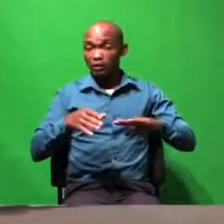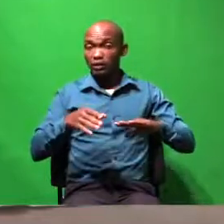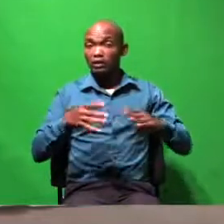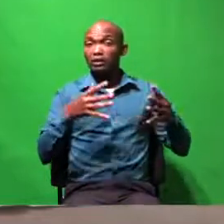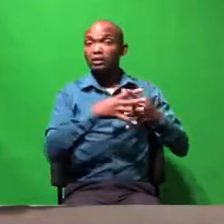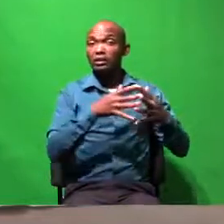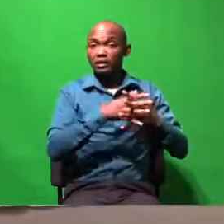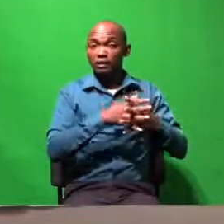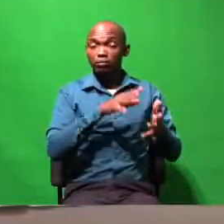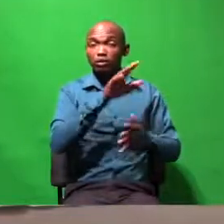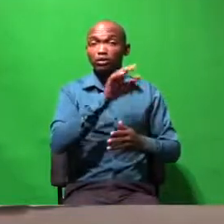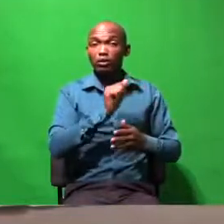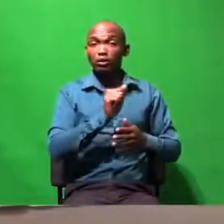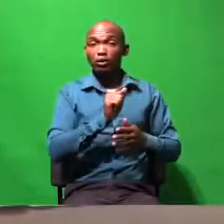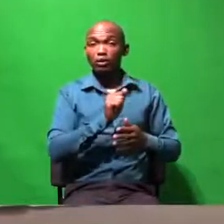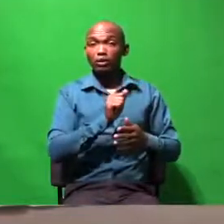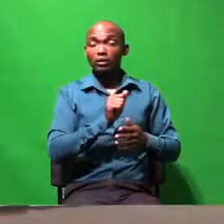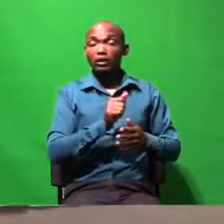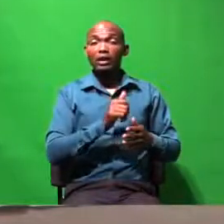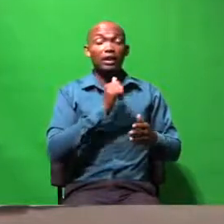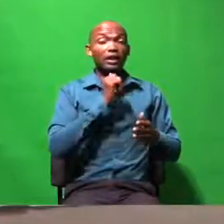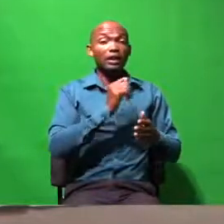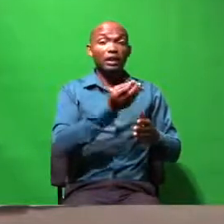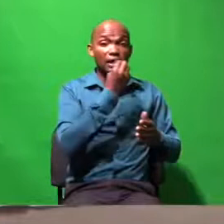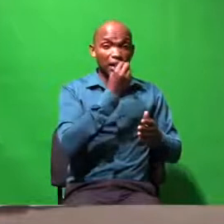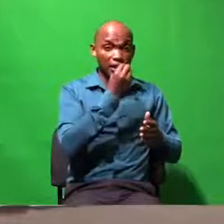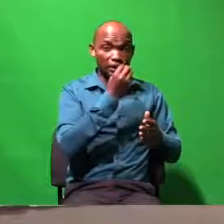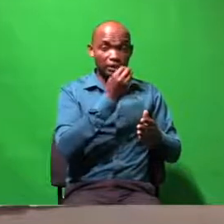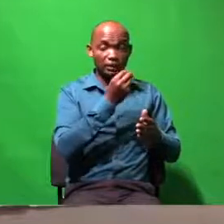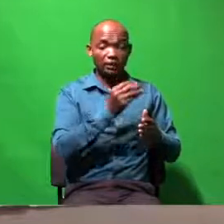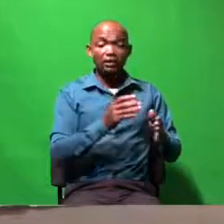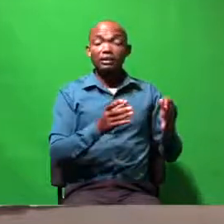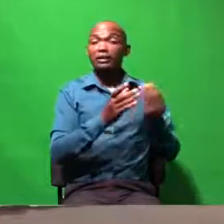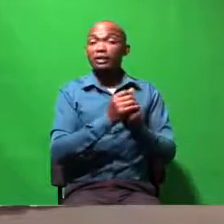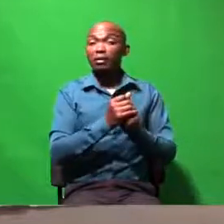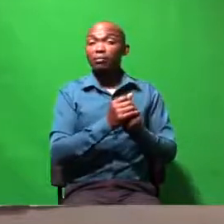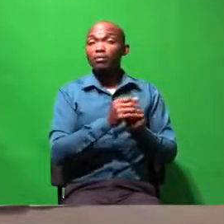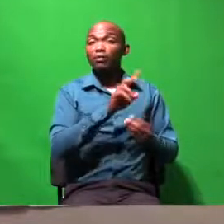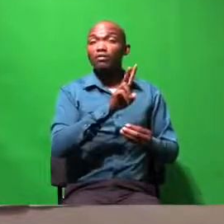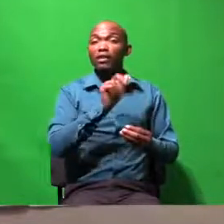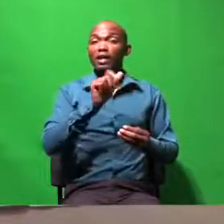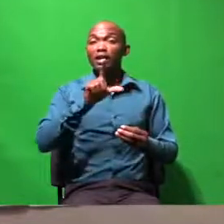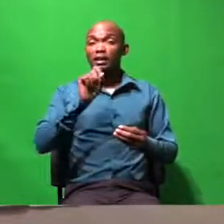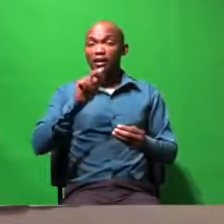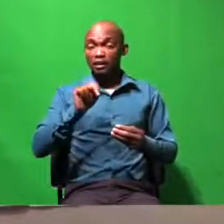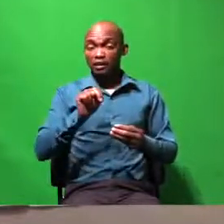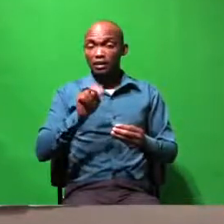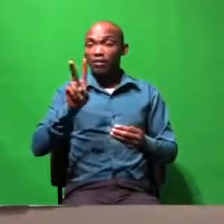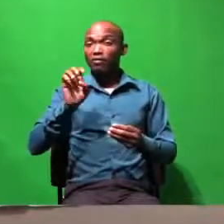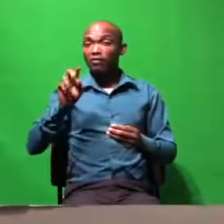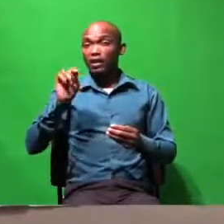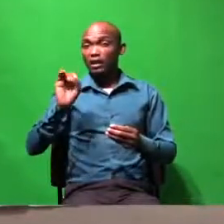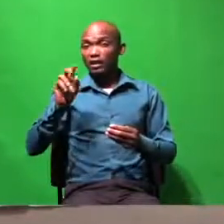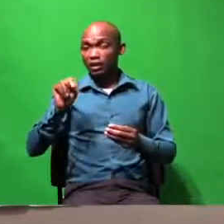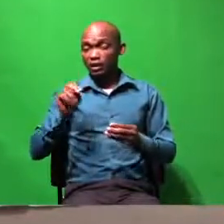call right subclavian vein. And for those